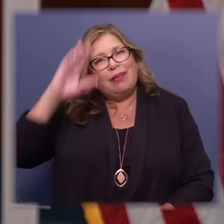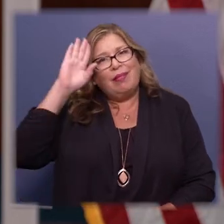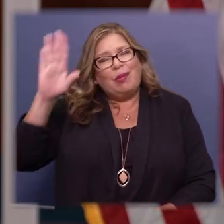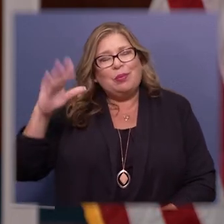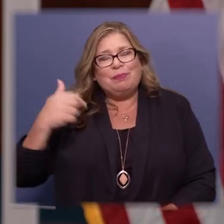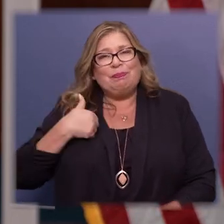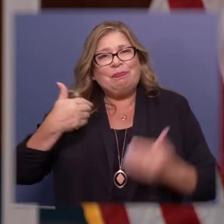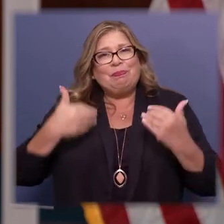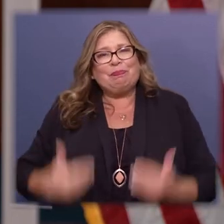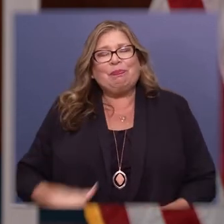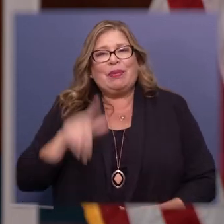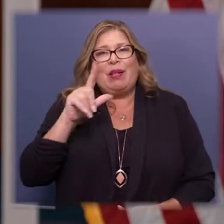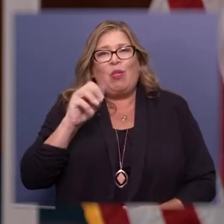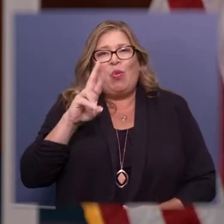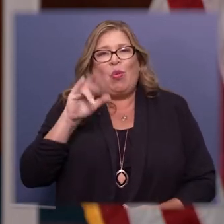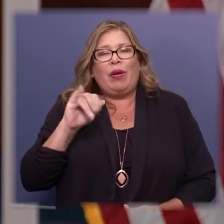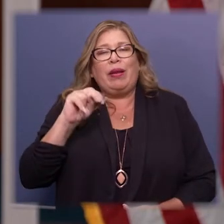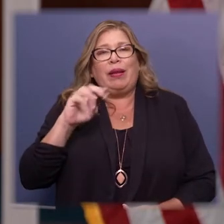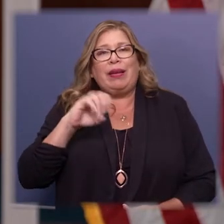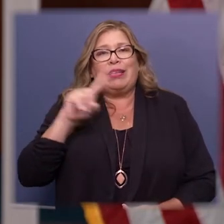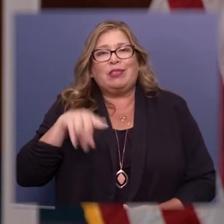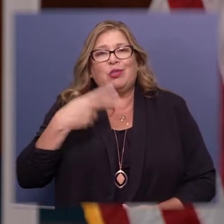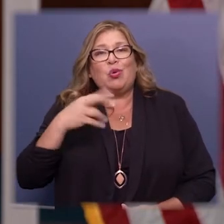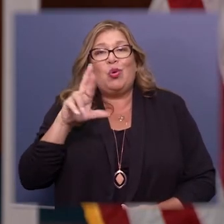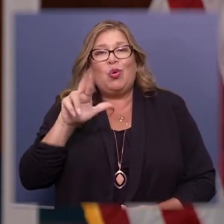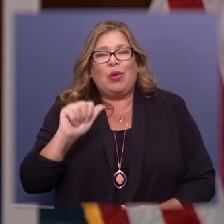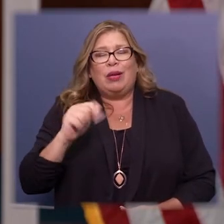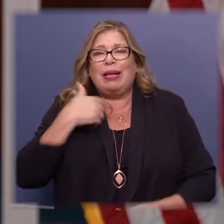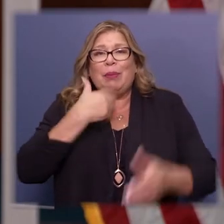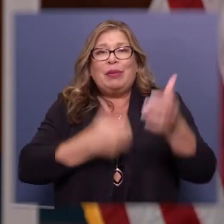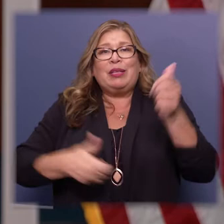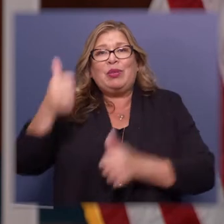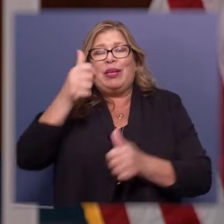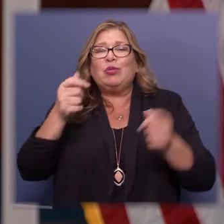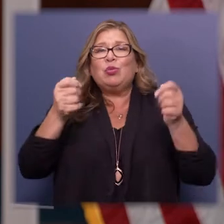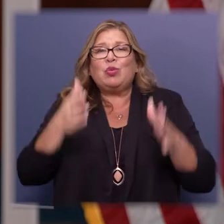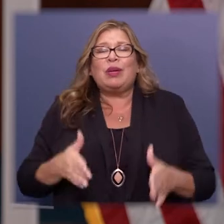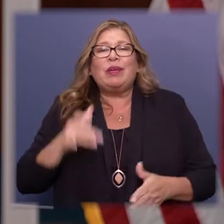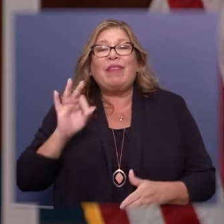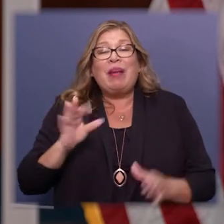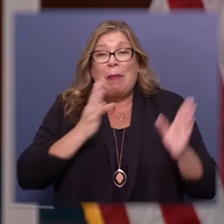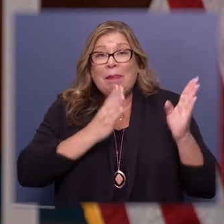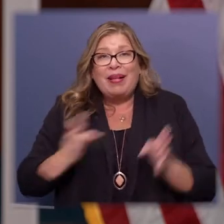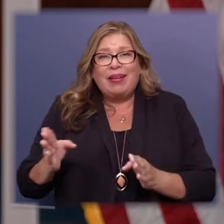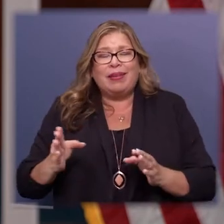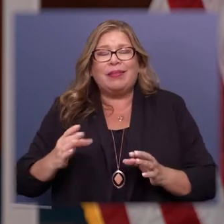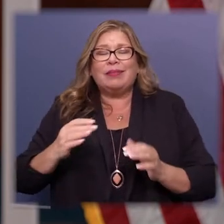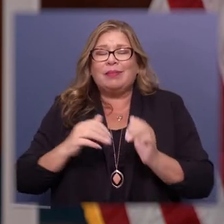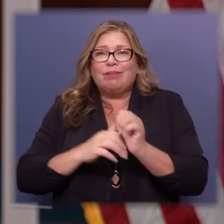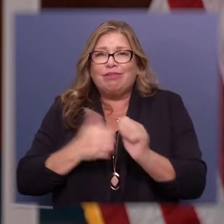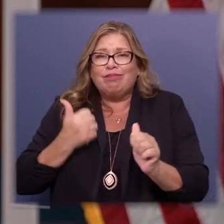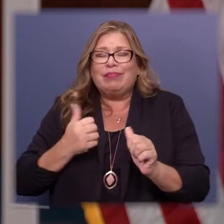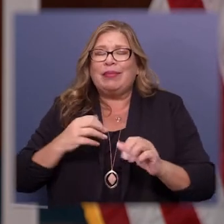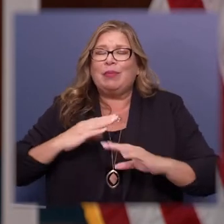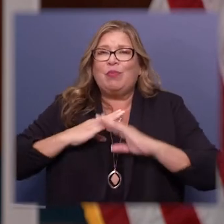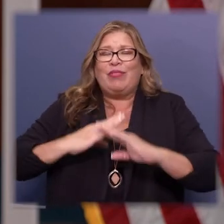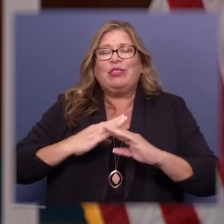Hello, my name is Lori Nijura, and I'm the Deputy Director of Planning, Preparedness, and Prevention at Cal